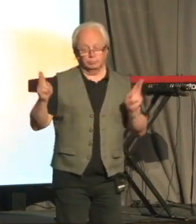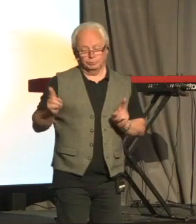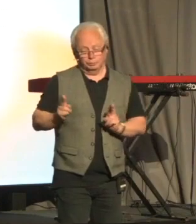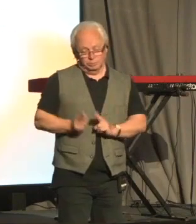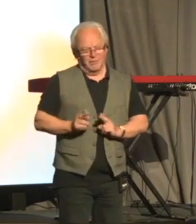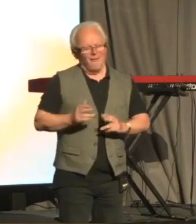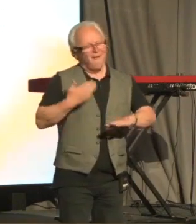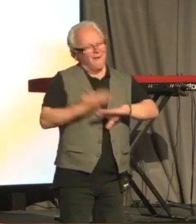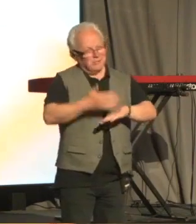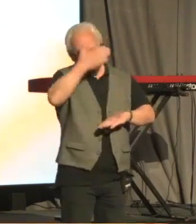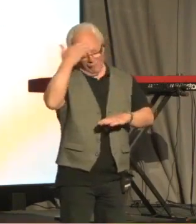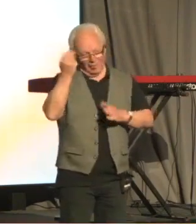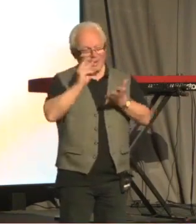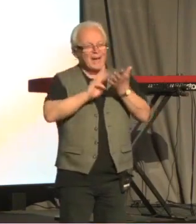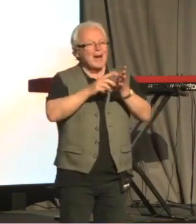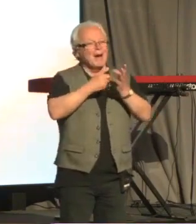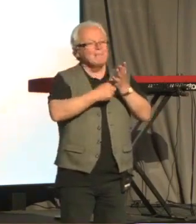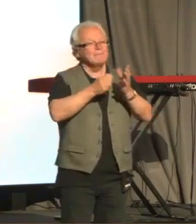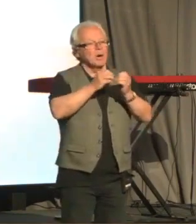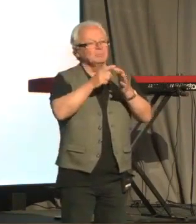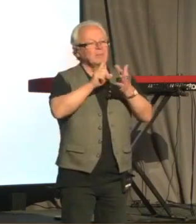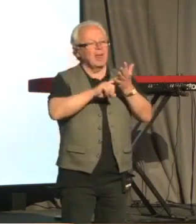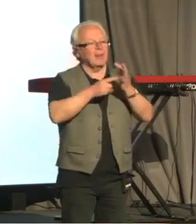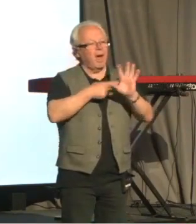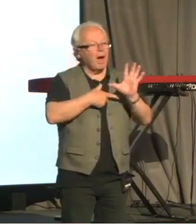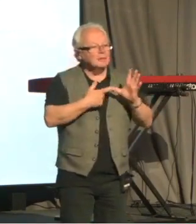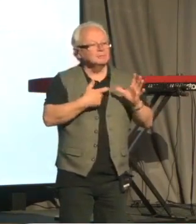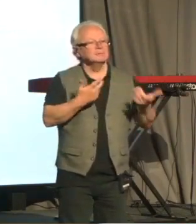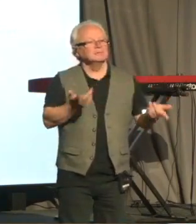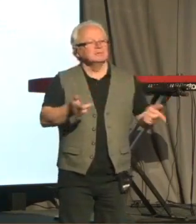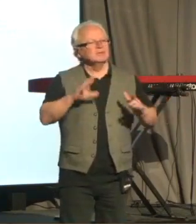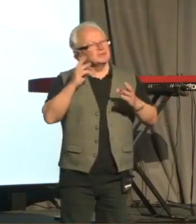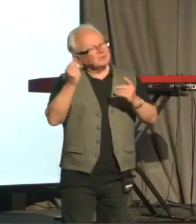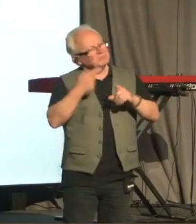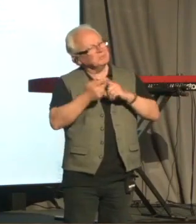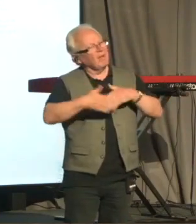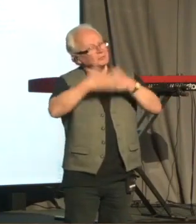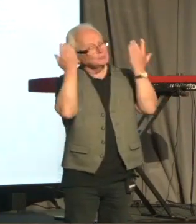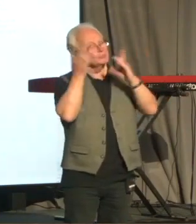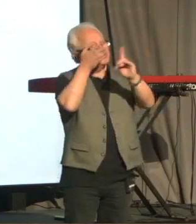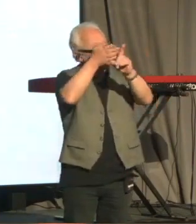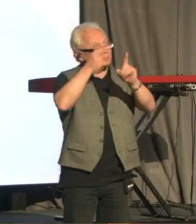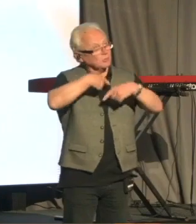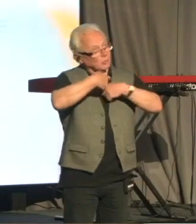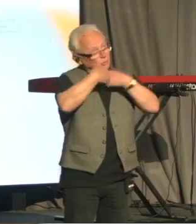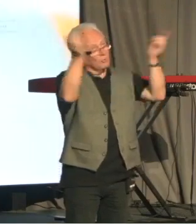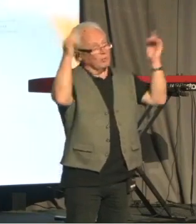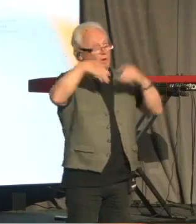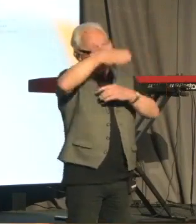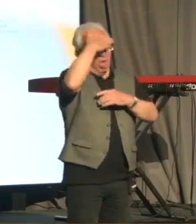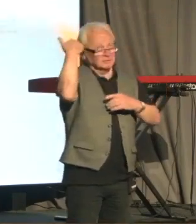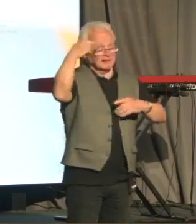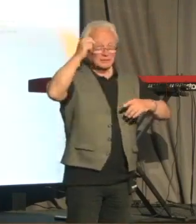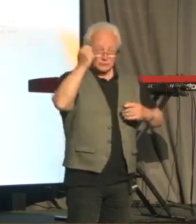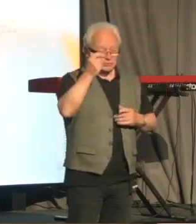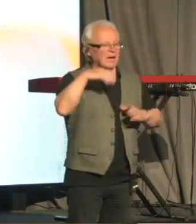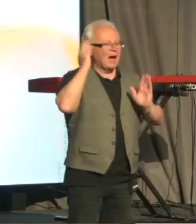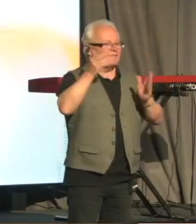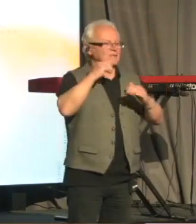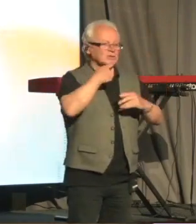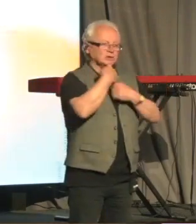marbs, someday we'll be on holiday again. Someday soon. Just declare it in church. We'll speak it out. It's happening